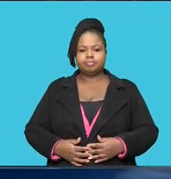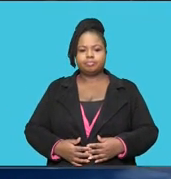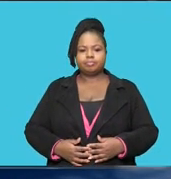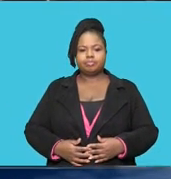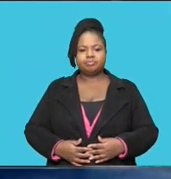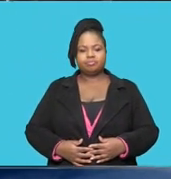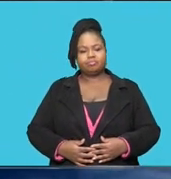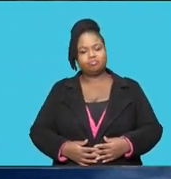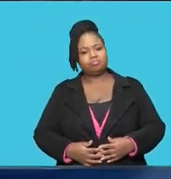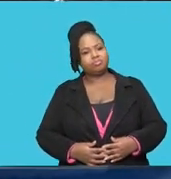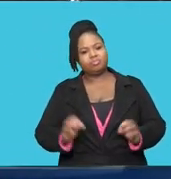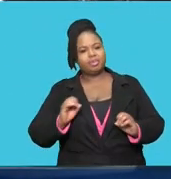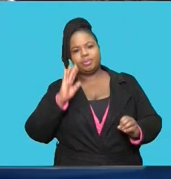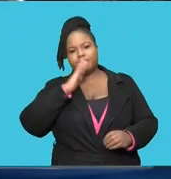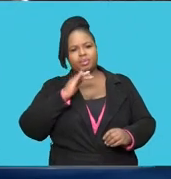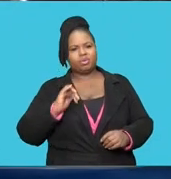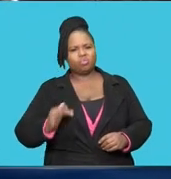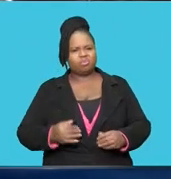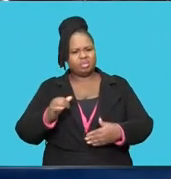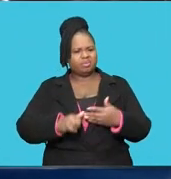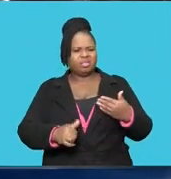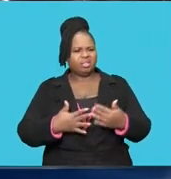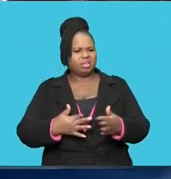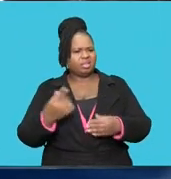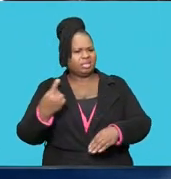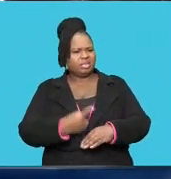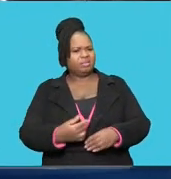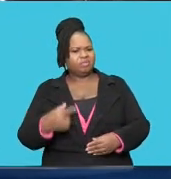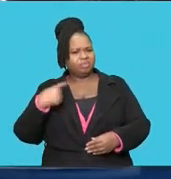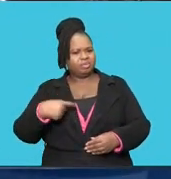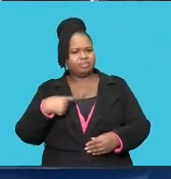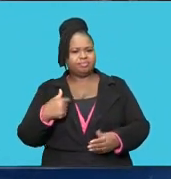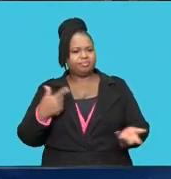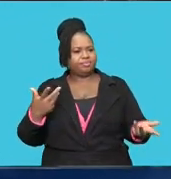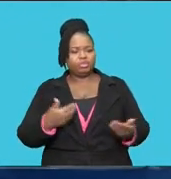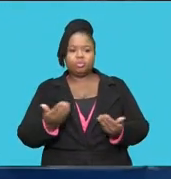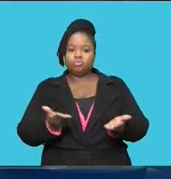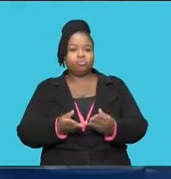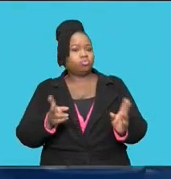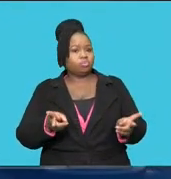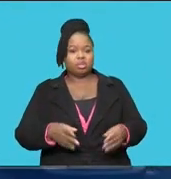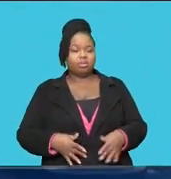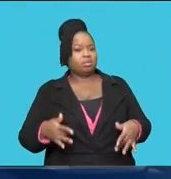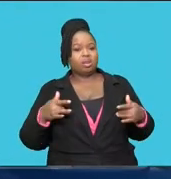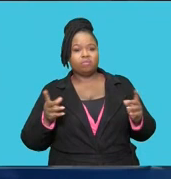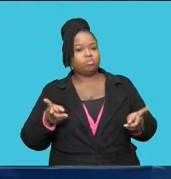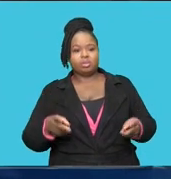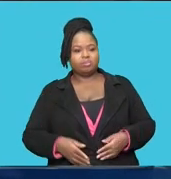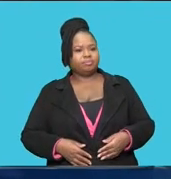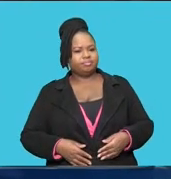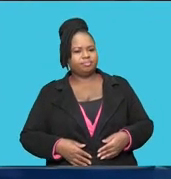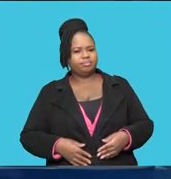There's no difference really between Women's Month and every other day of the month. I think for me personally, I mean, school is still normal, you know, life is still normal. There's